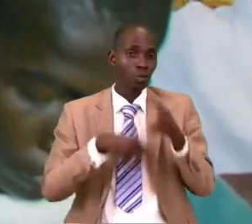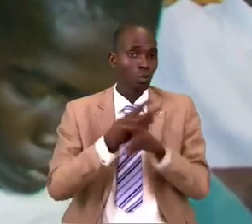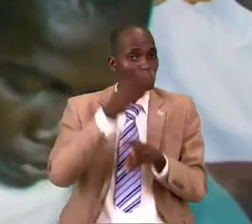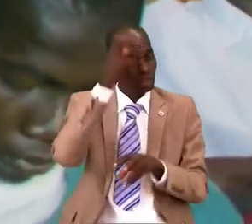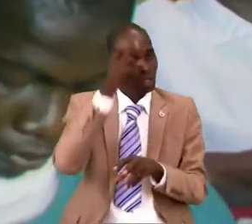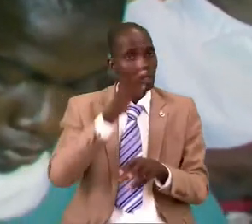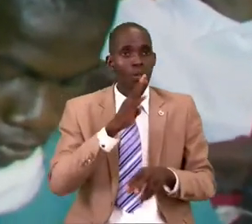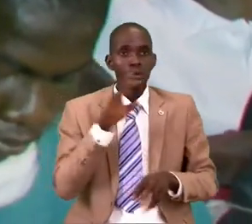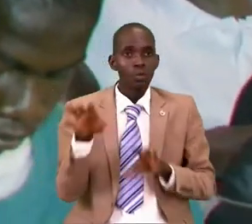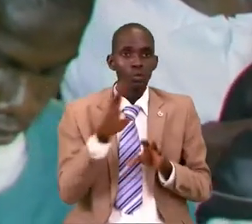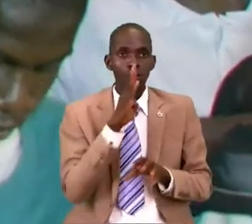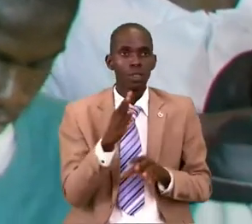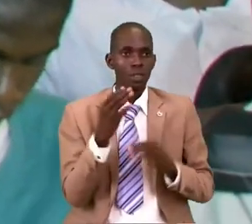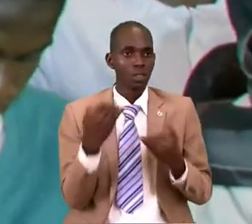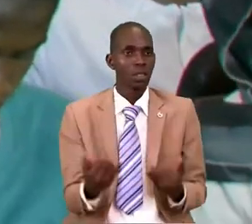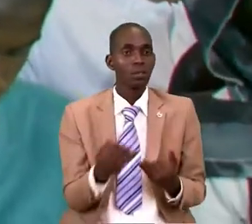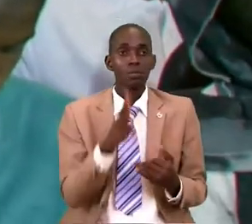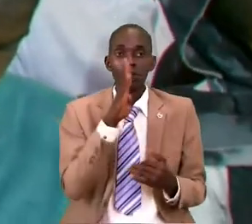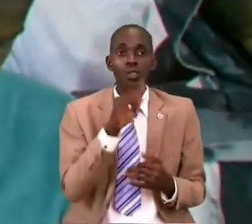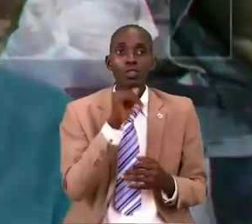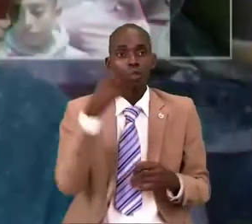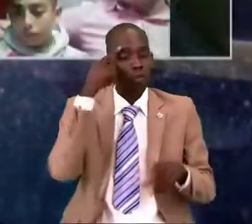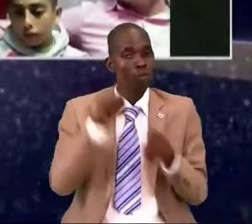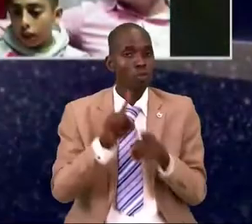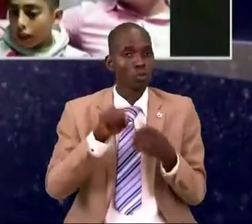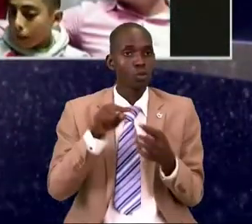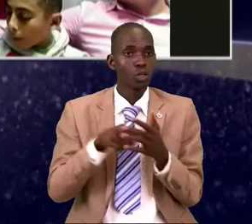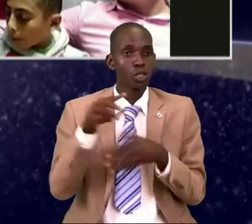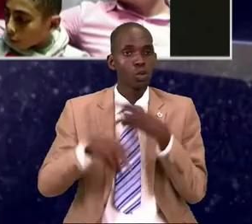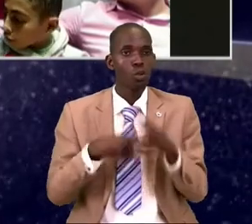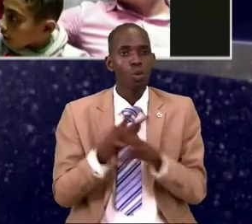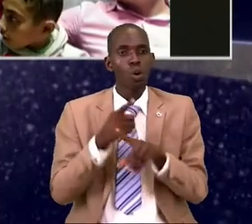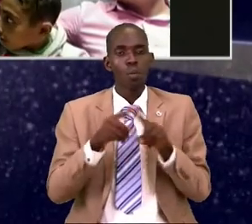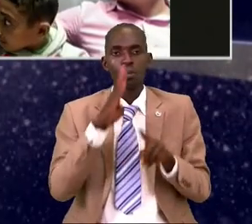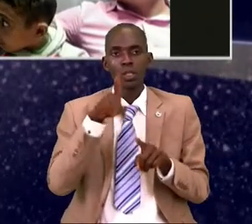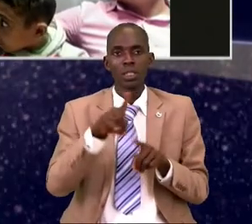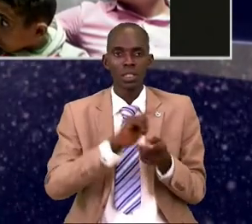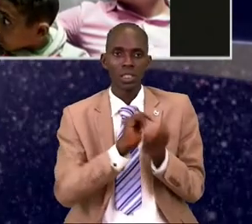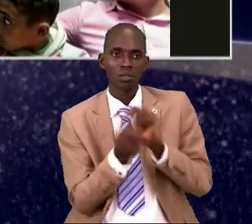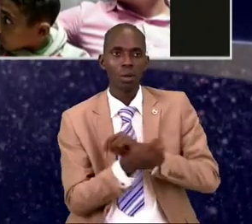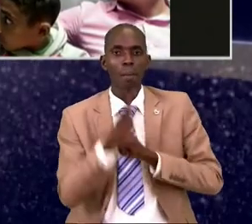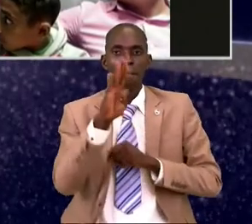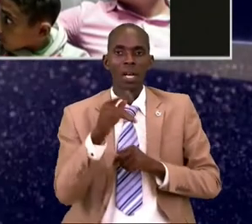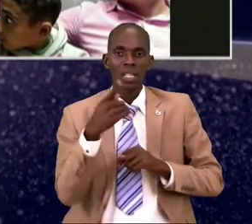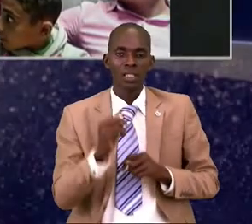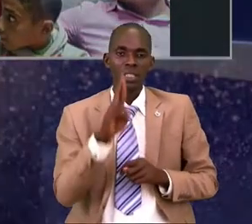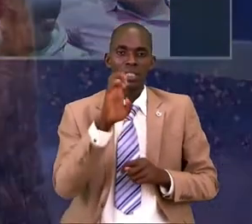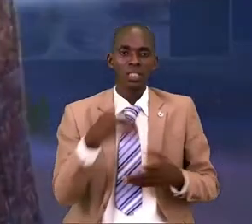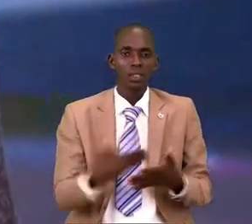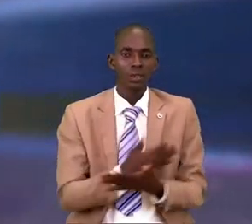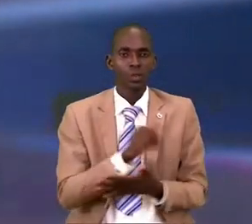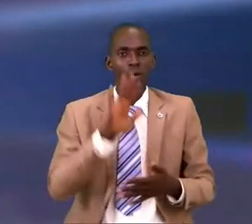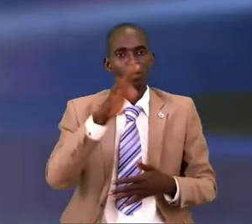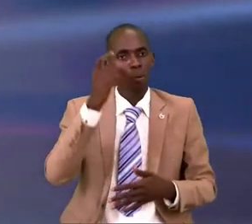mind, that ye may prove what is that good and acceptable and perfect will of God. Matthew